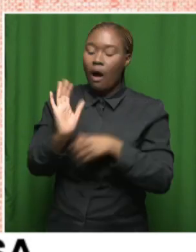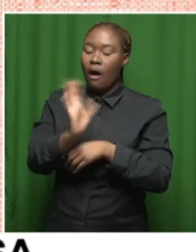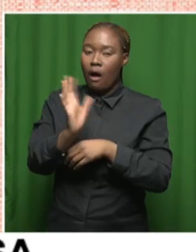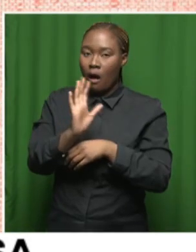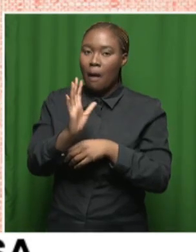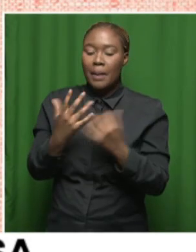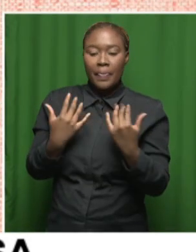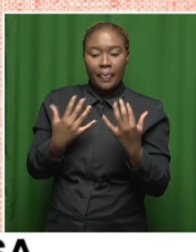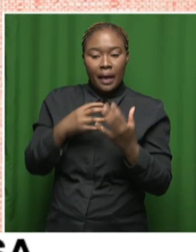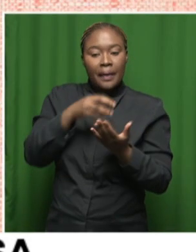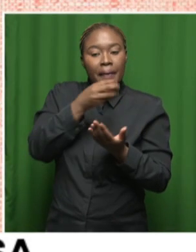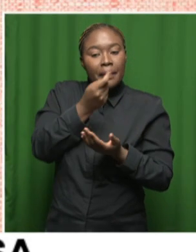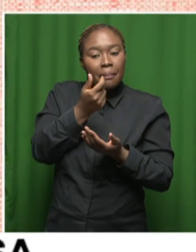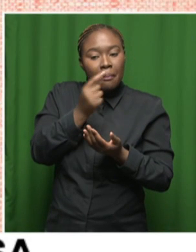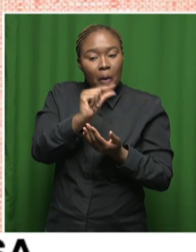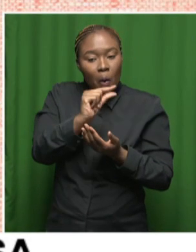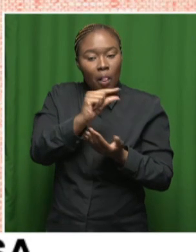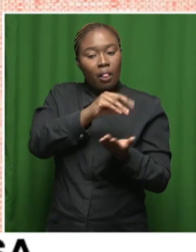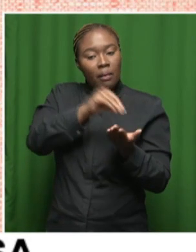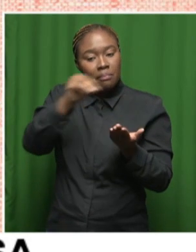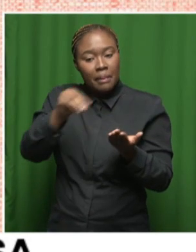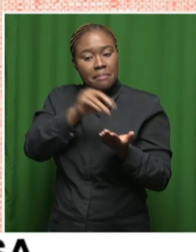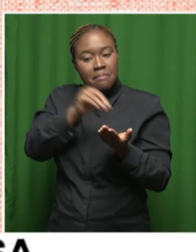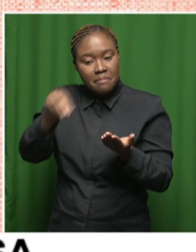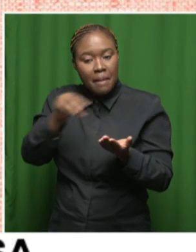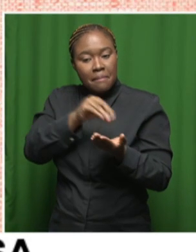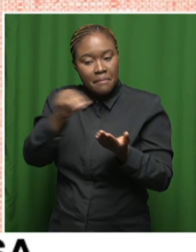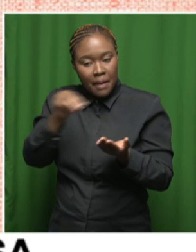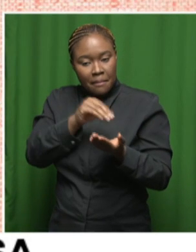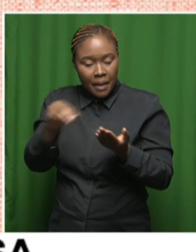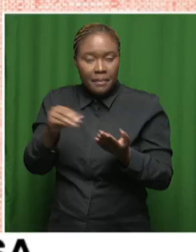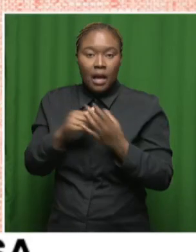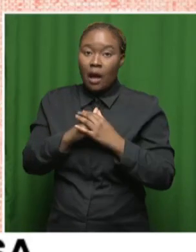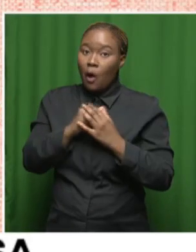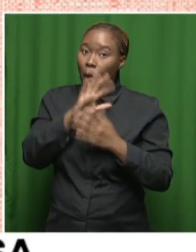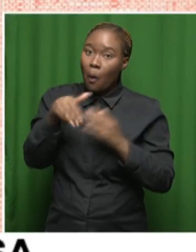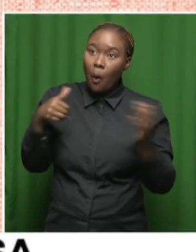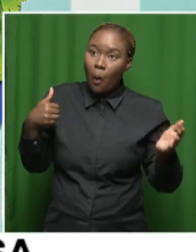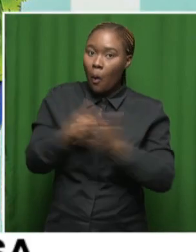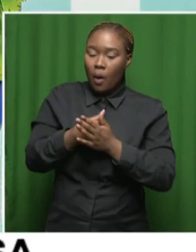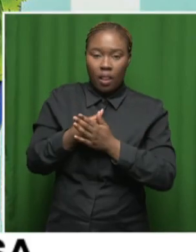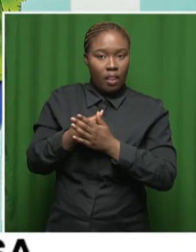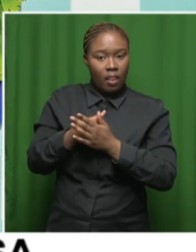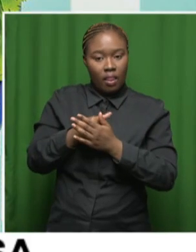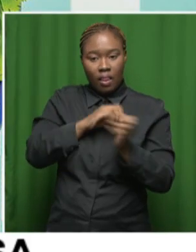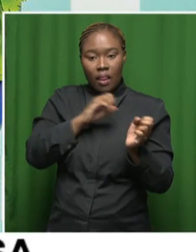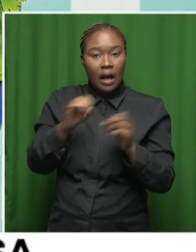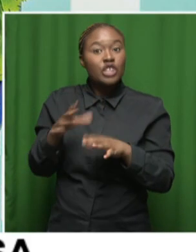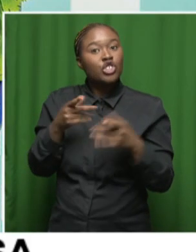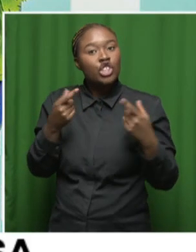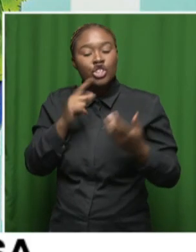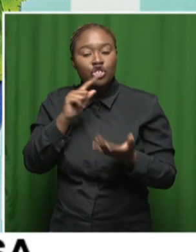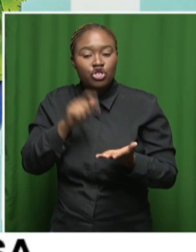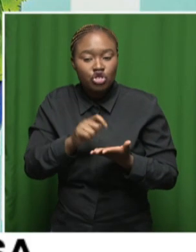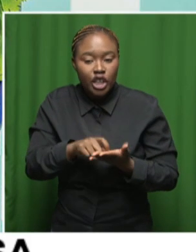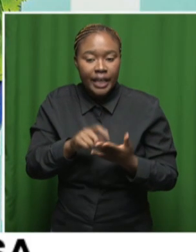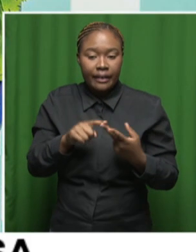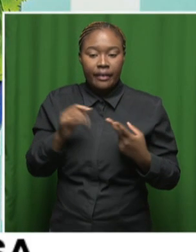yeah, not all ingredients work that well, but all the quick cooking ingredients cook very well, like chicken,